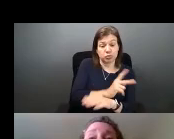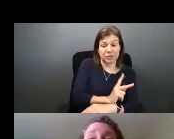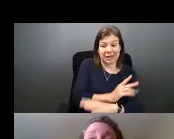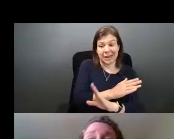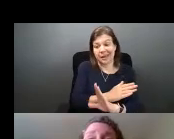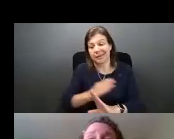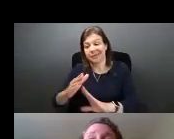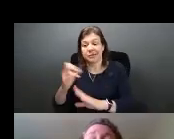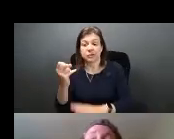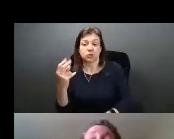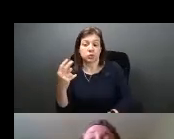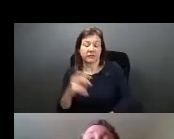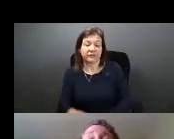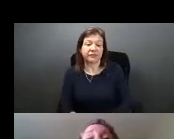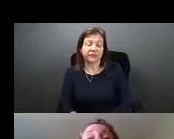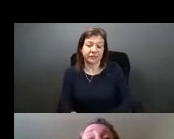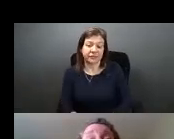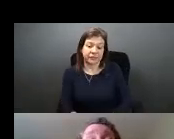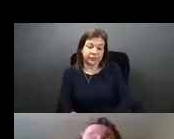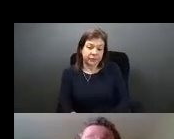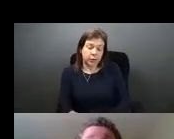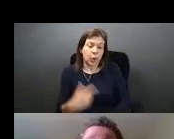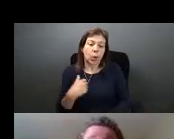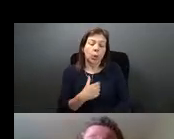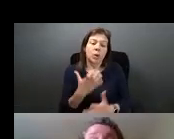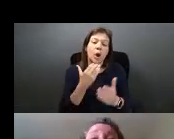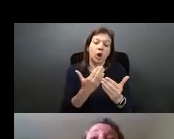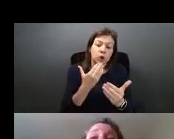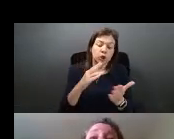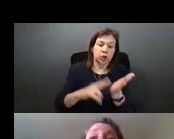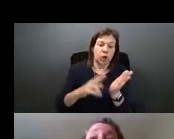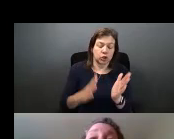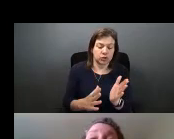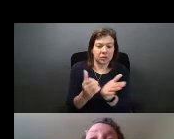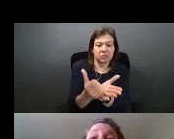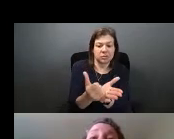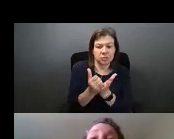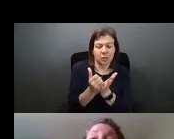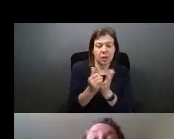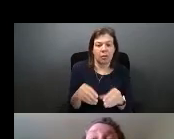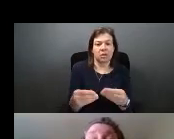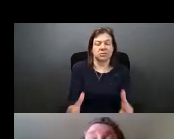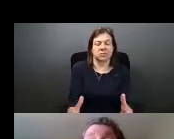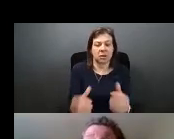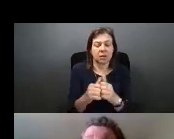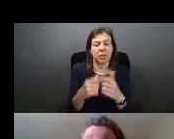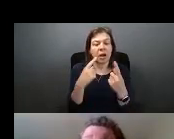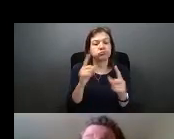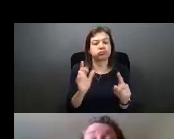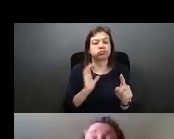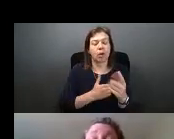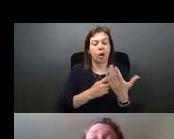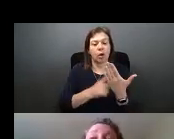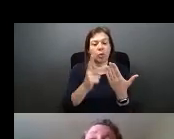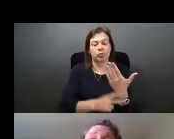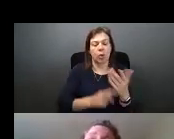grade 12. We're looking for good contractors to help us to do this by achieving our program